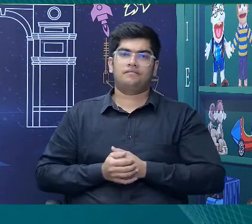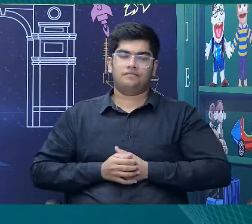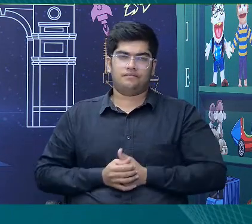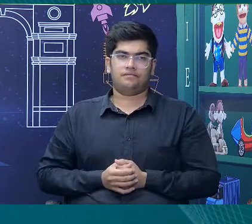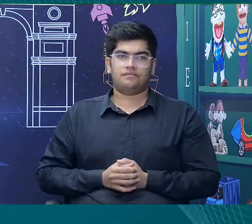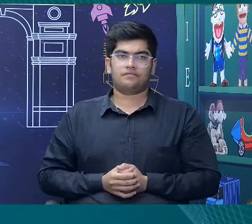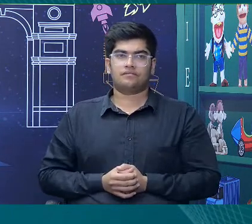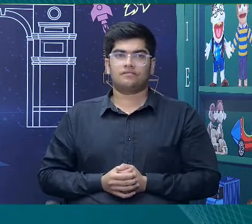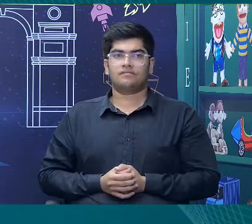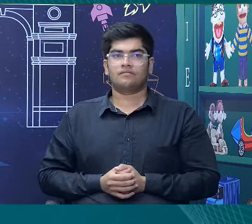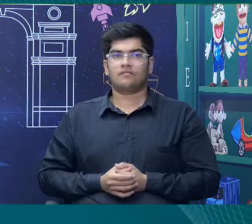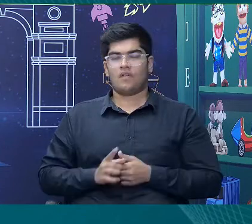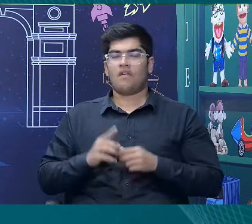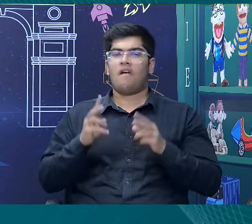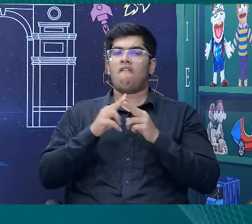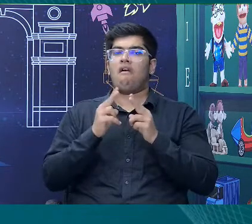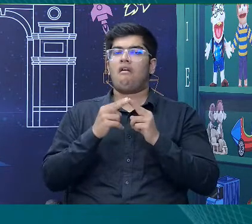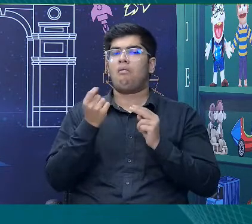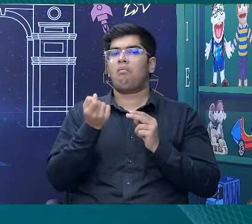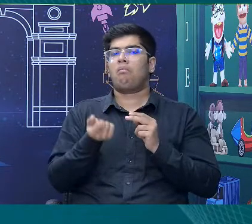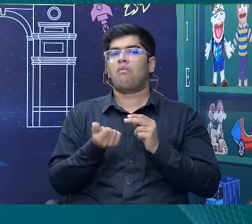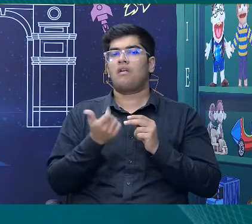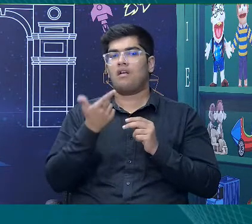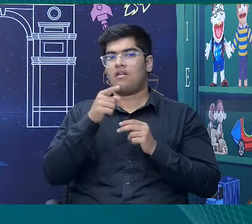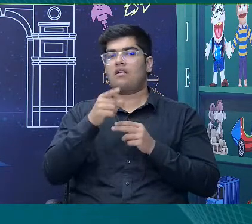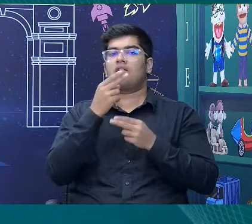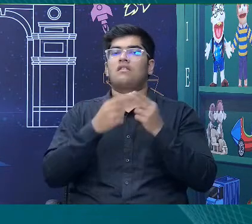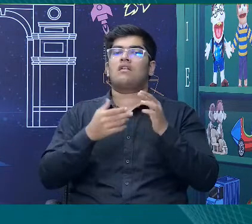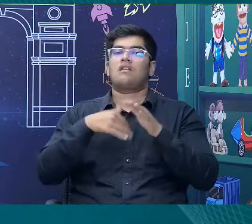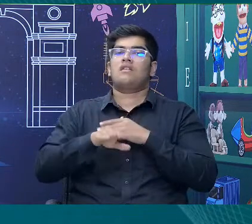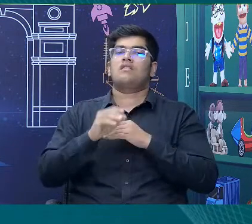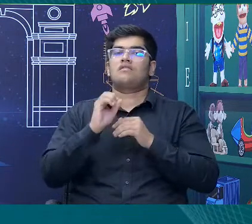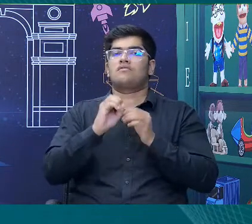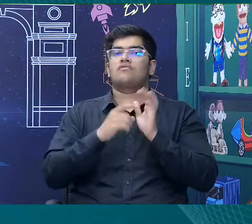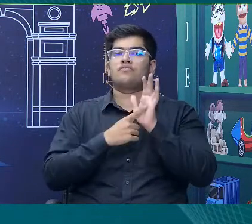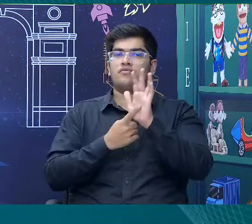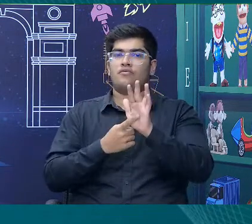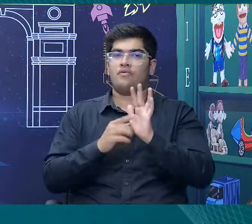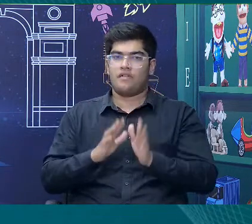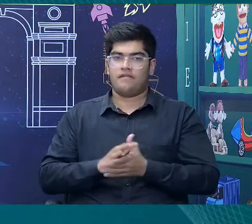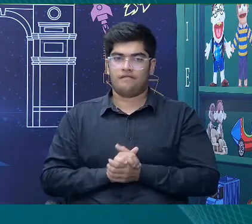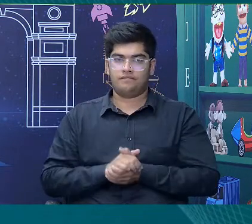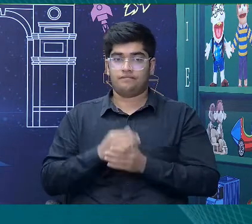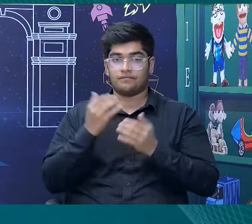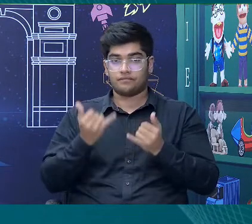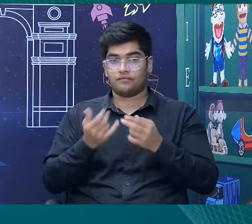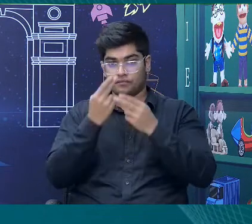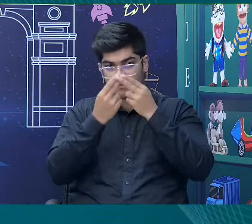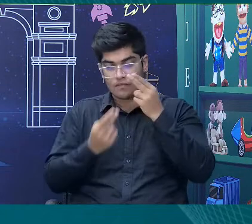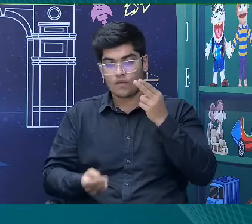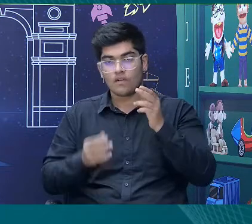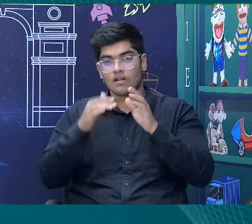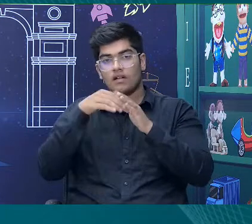Yes. And this is the setting of our story. And now we come to the storyline or the